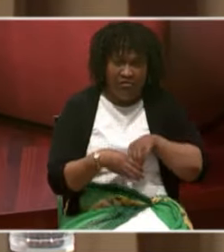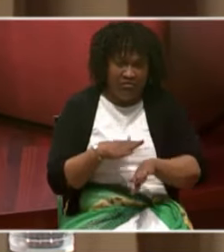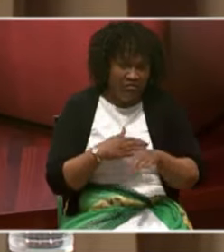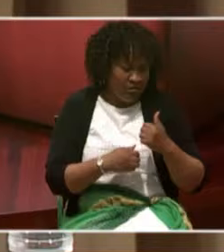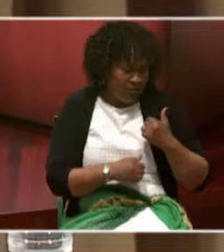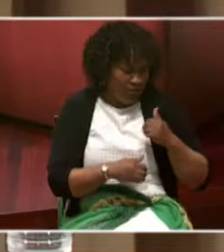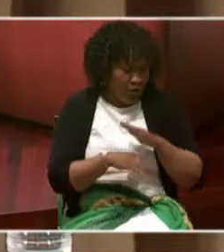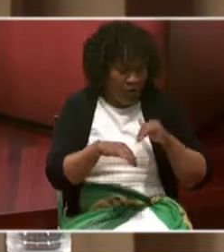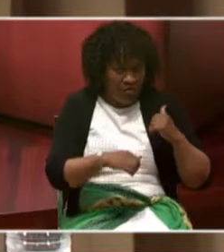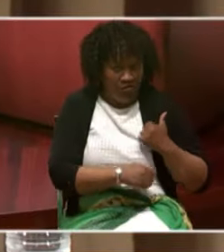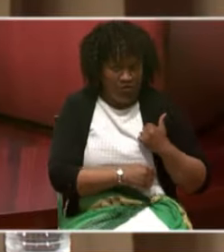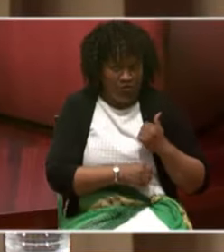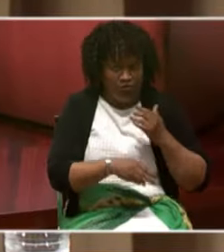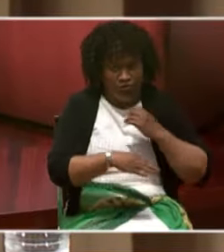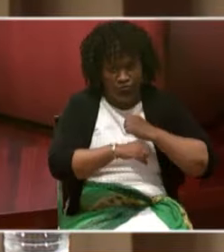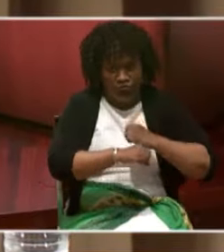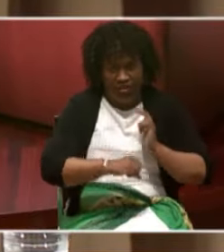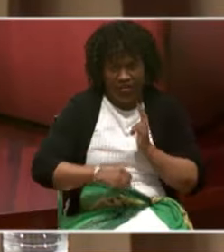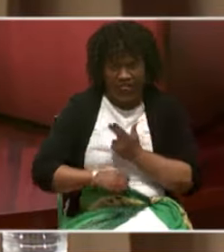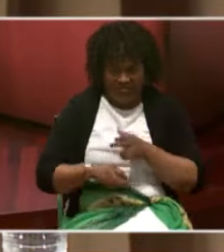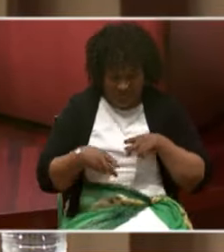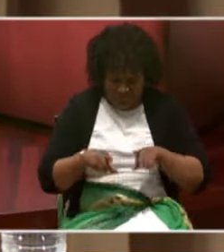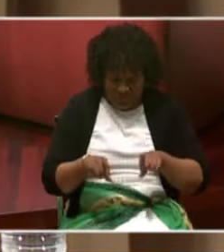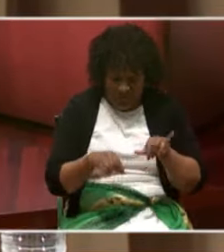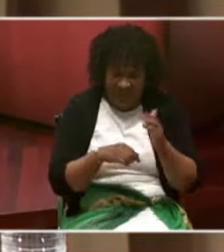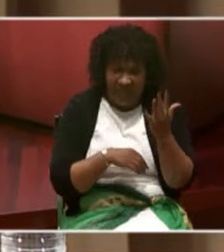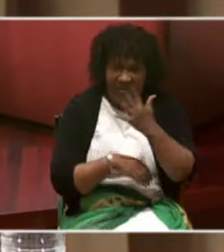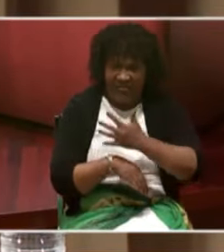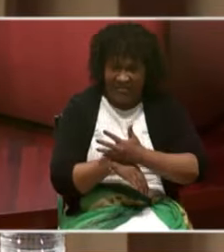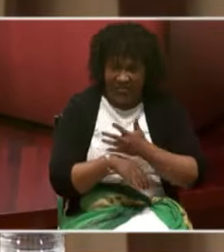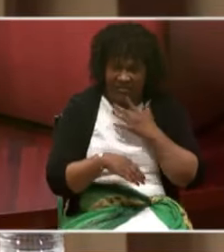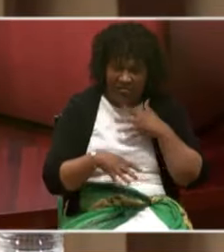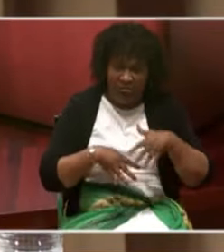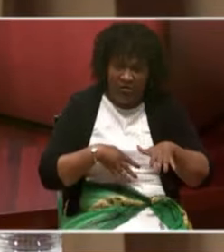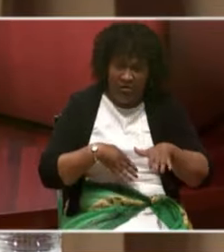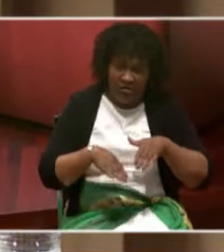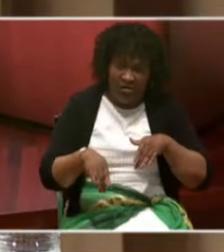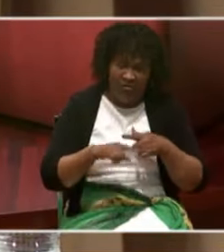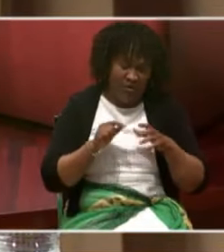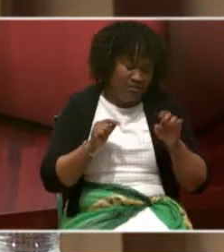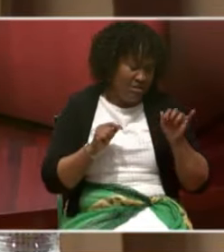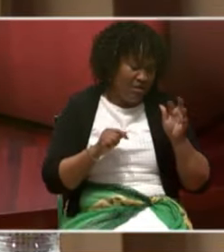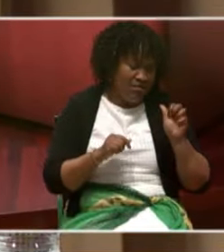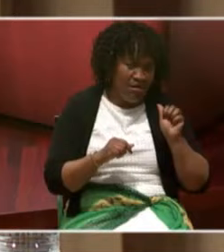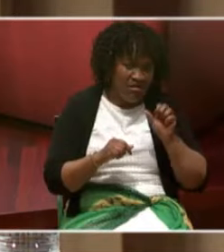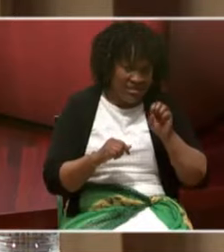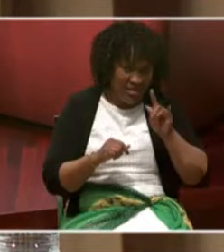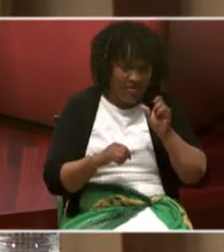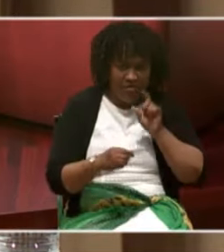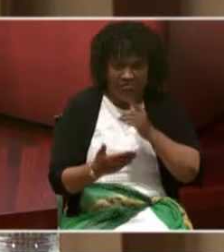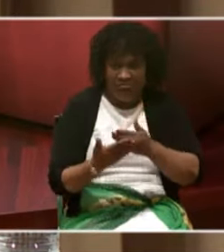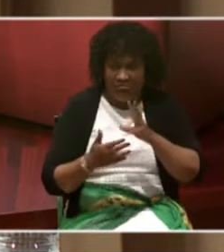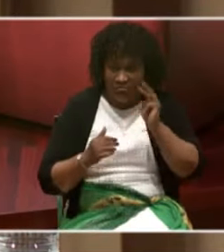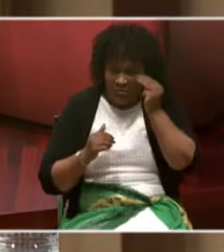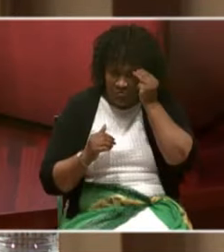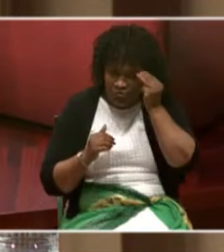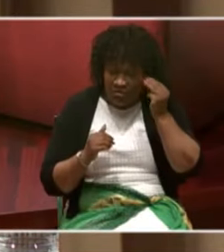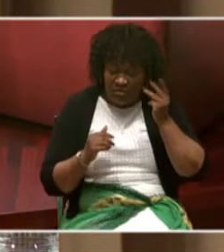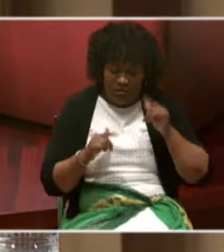Washington. So he convinced us that it was time for us to march. Yeah. And a few days later, after meeting with President